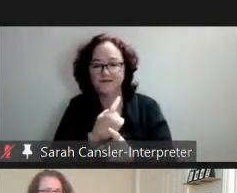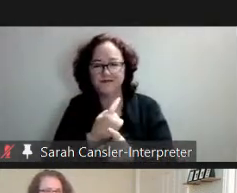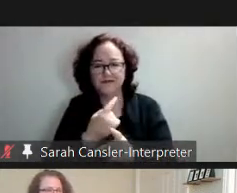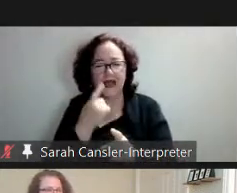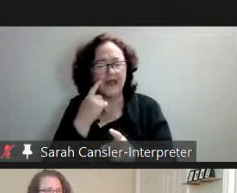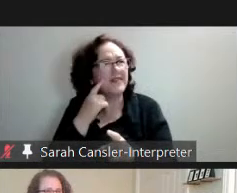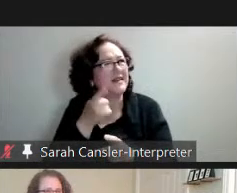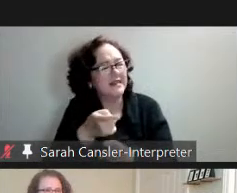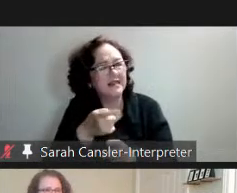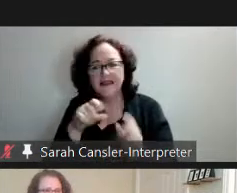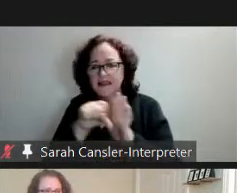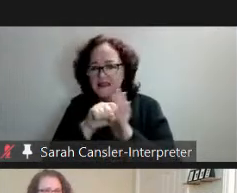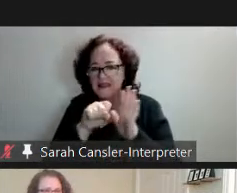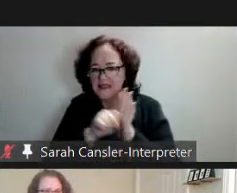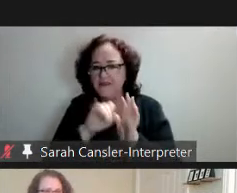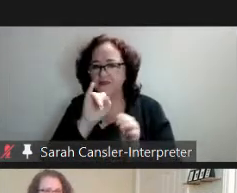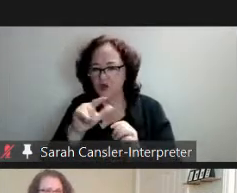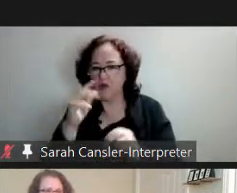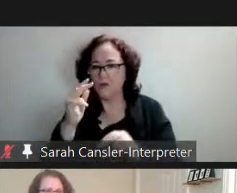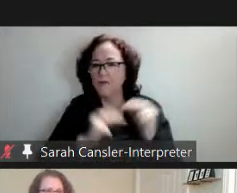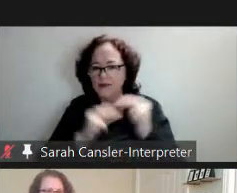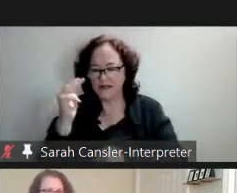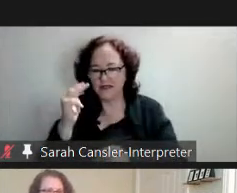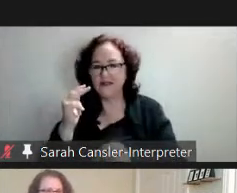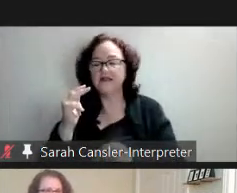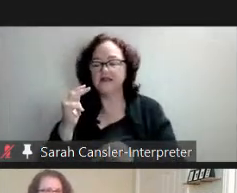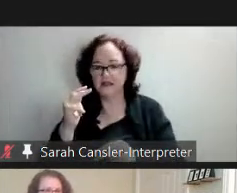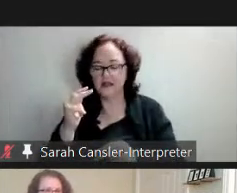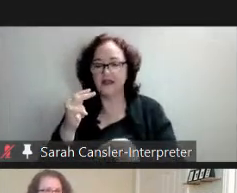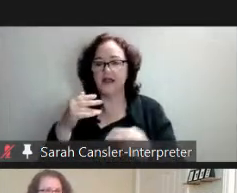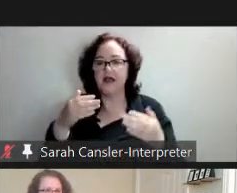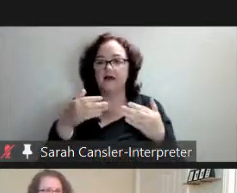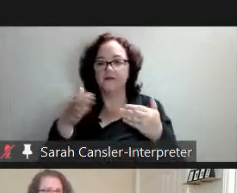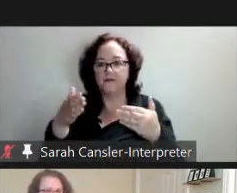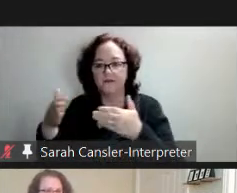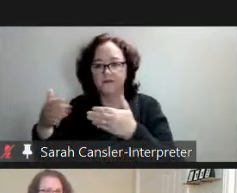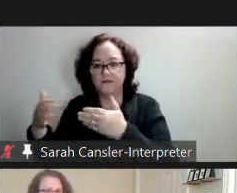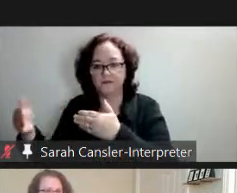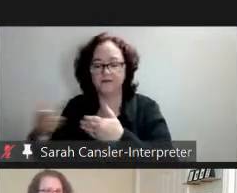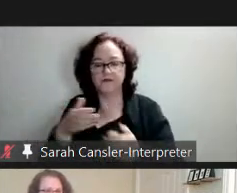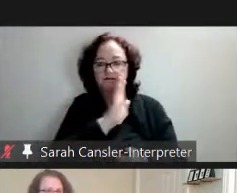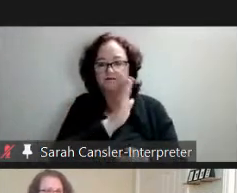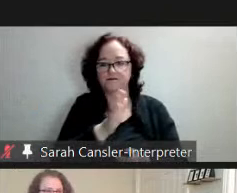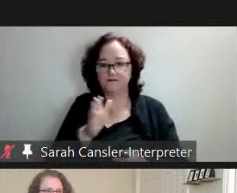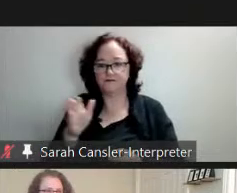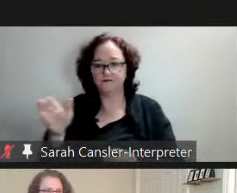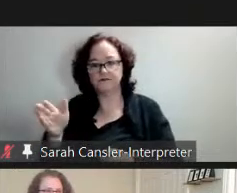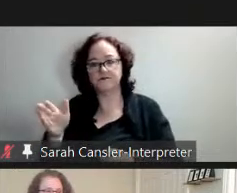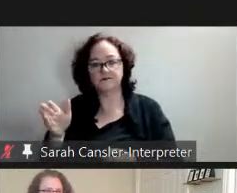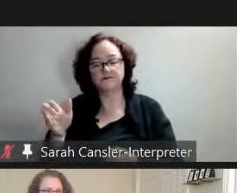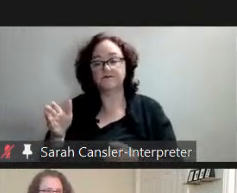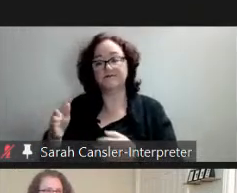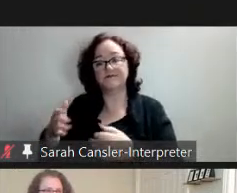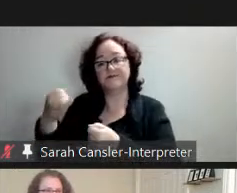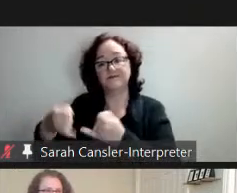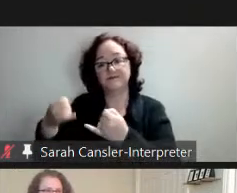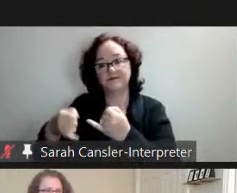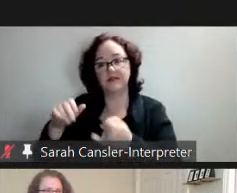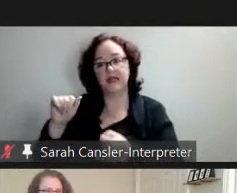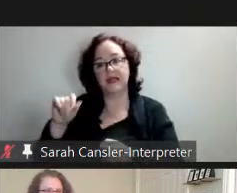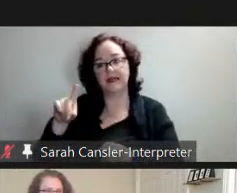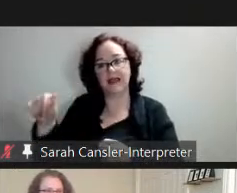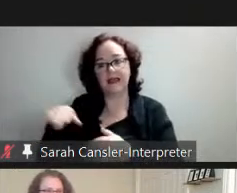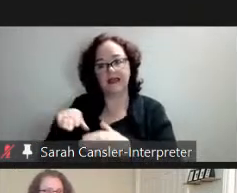building with the turnstiles all in a row. And then at the far end is what we call the swing gate, or the ADA accessible